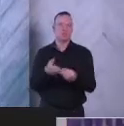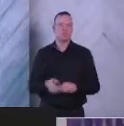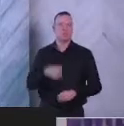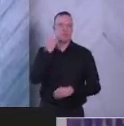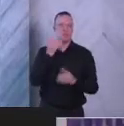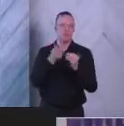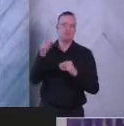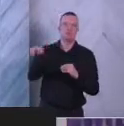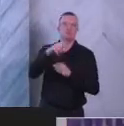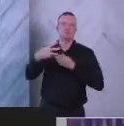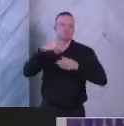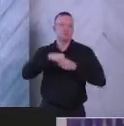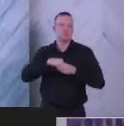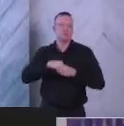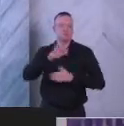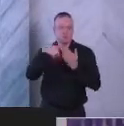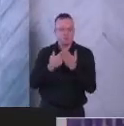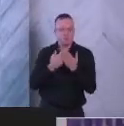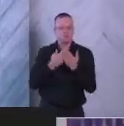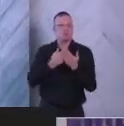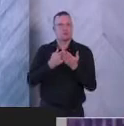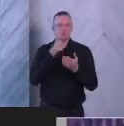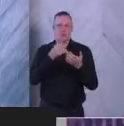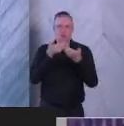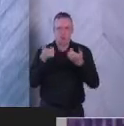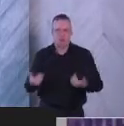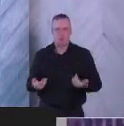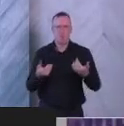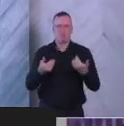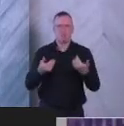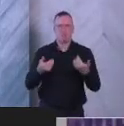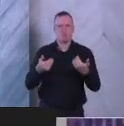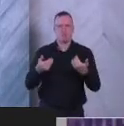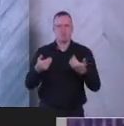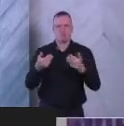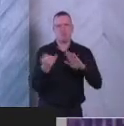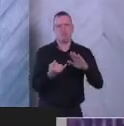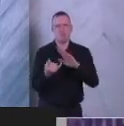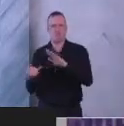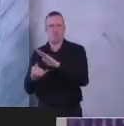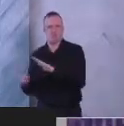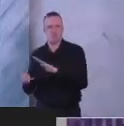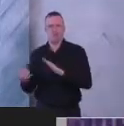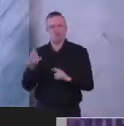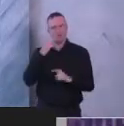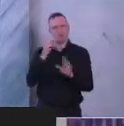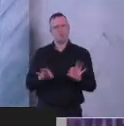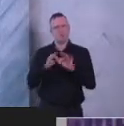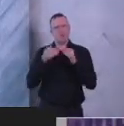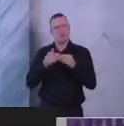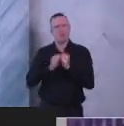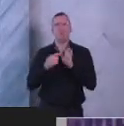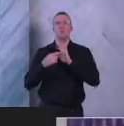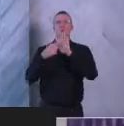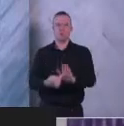leadership that includes and involves everyone instead of dividing and separating us and isolating us, I think it's really important that we lead by